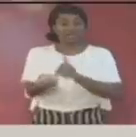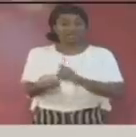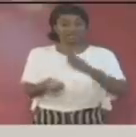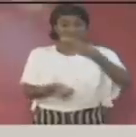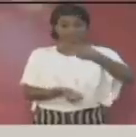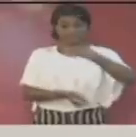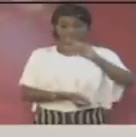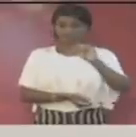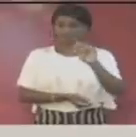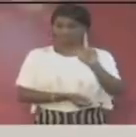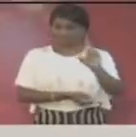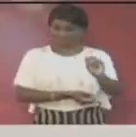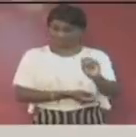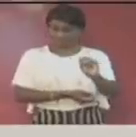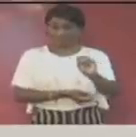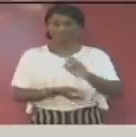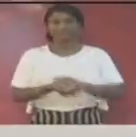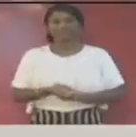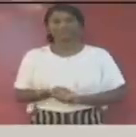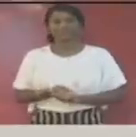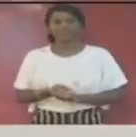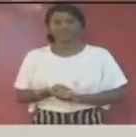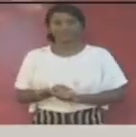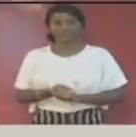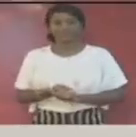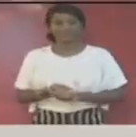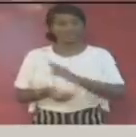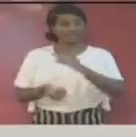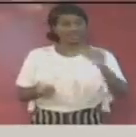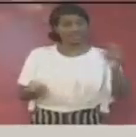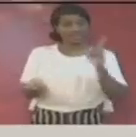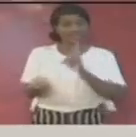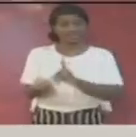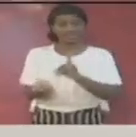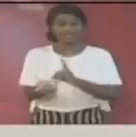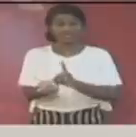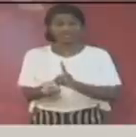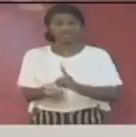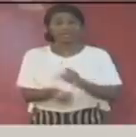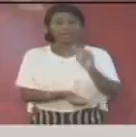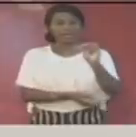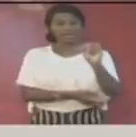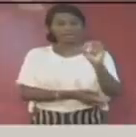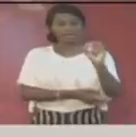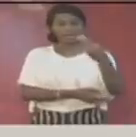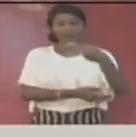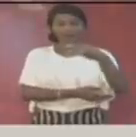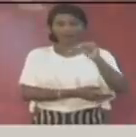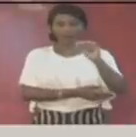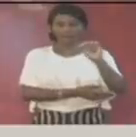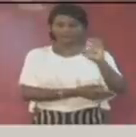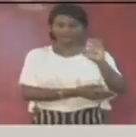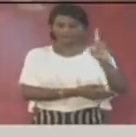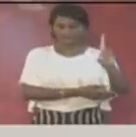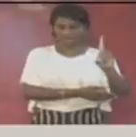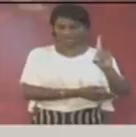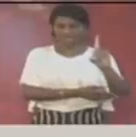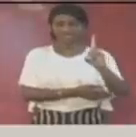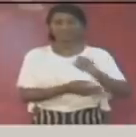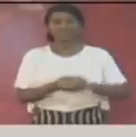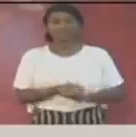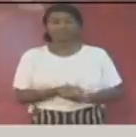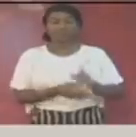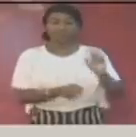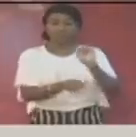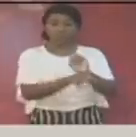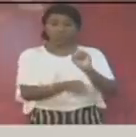Technical Director of the Epidemiology Division, and Dr. Sana Mohammed, Consultant Pulmonologist with the